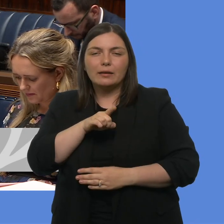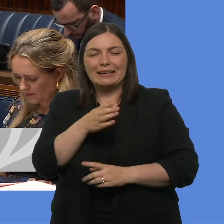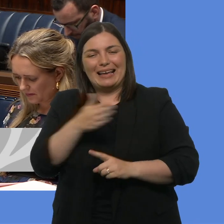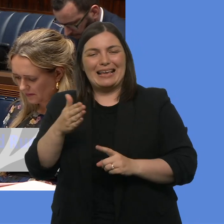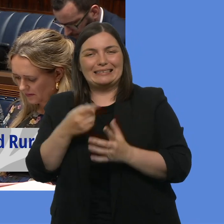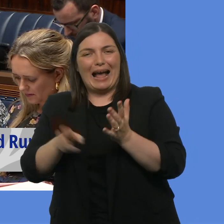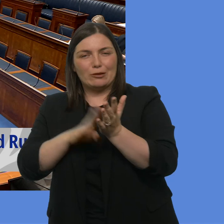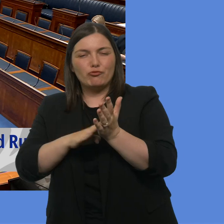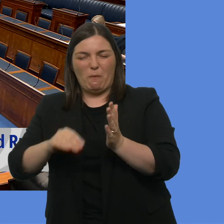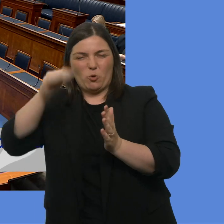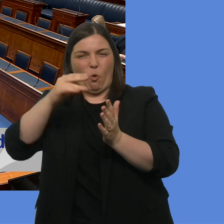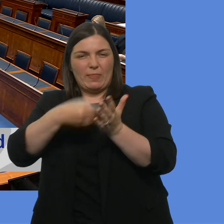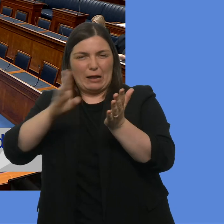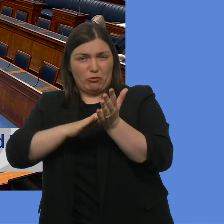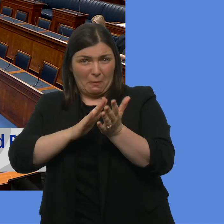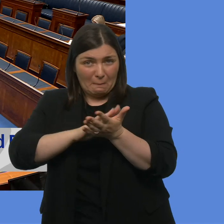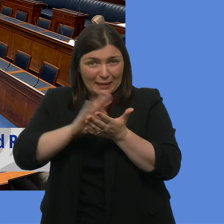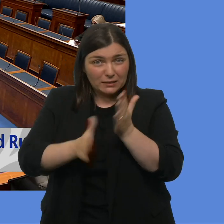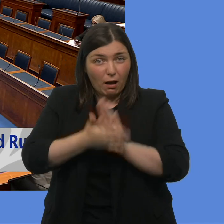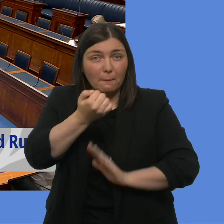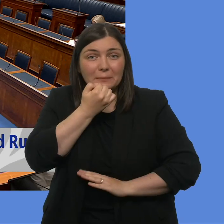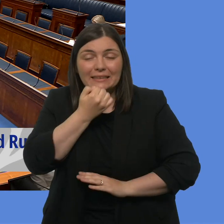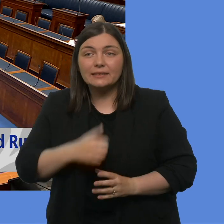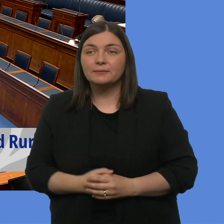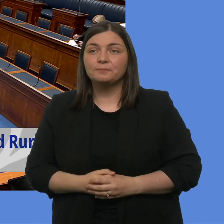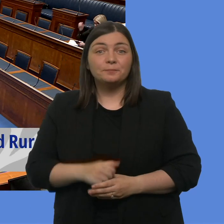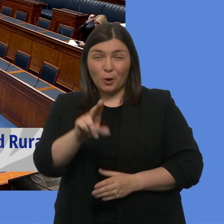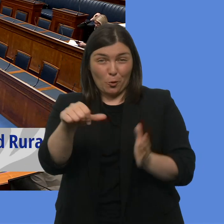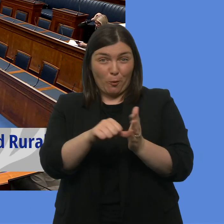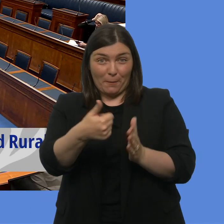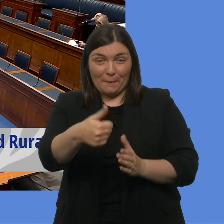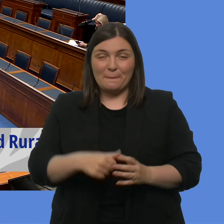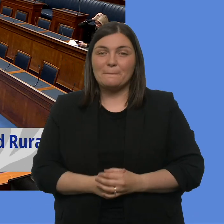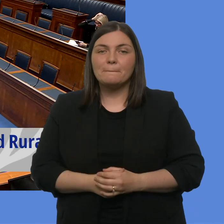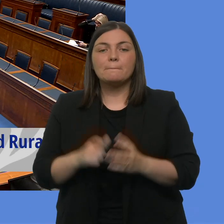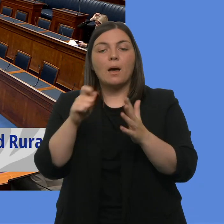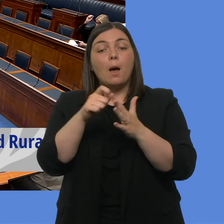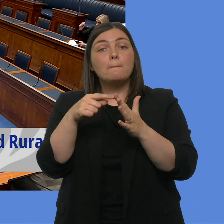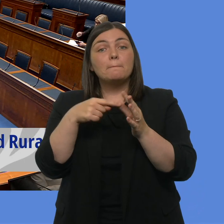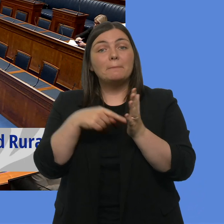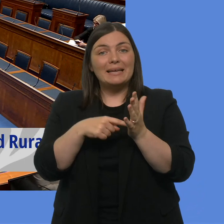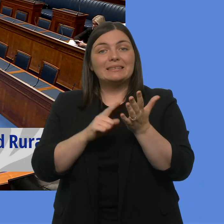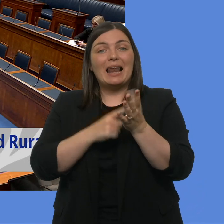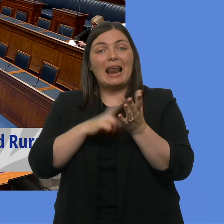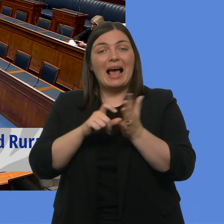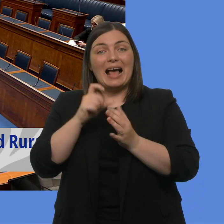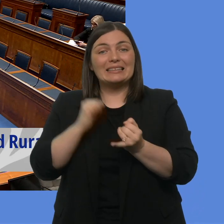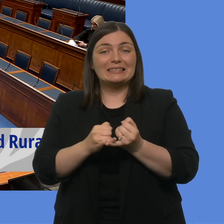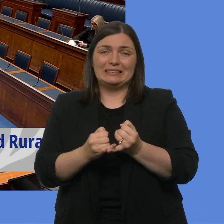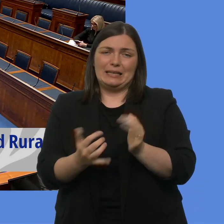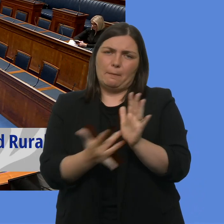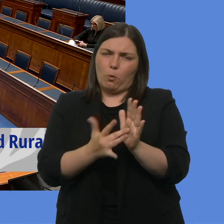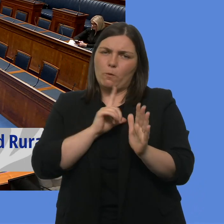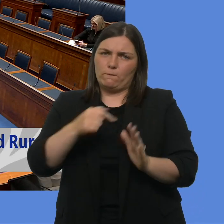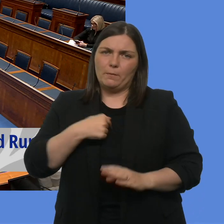the progress of that, please? Minister. No problem at all, Shan. So peatlands are quite important to me, and I was up recently at the Caffrey